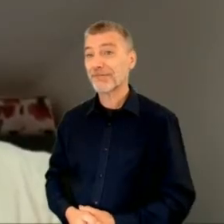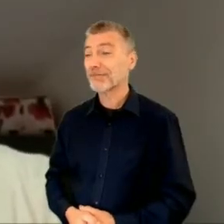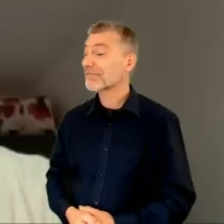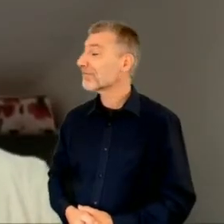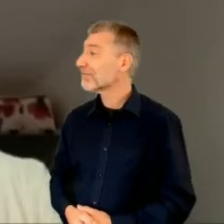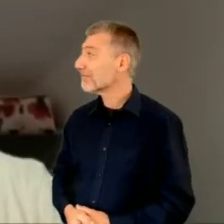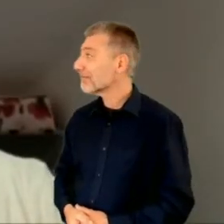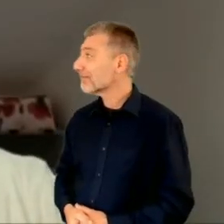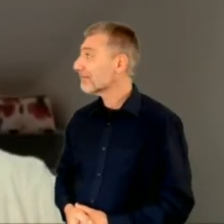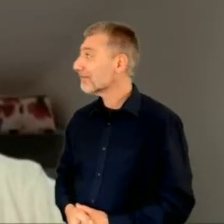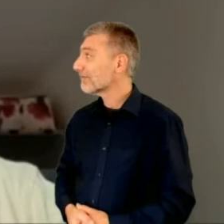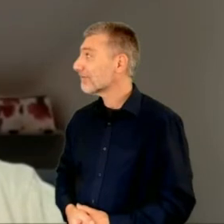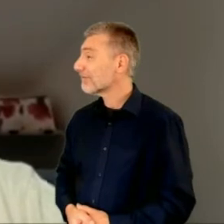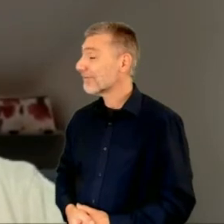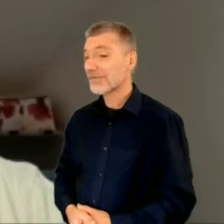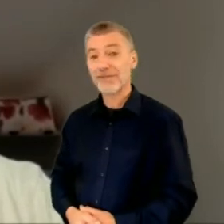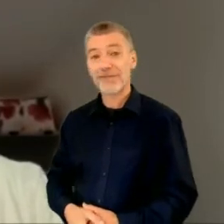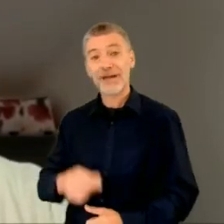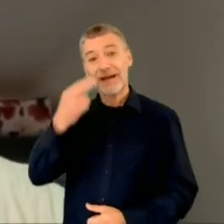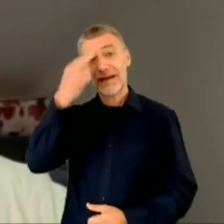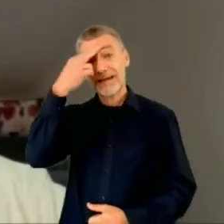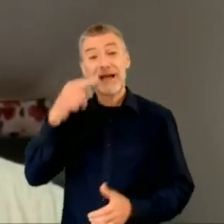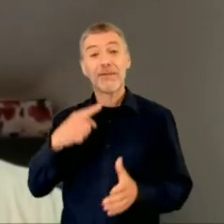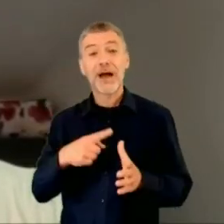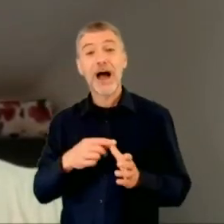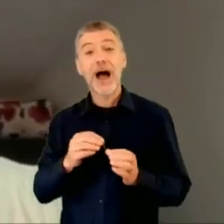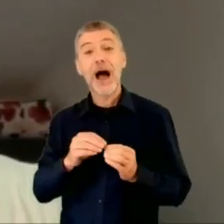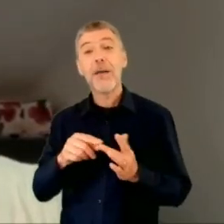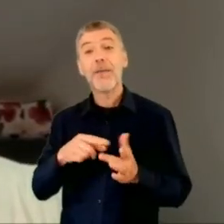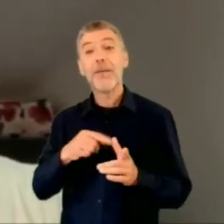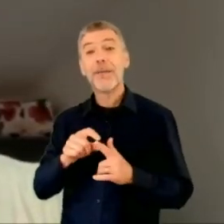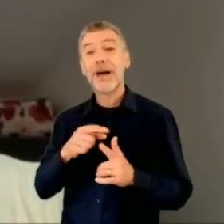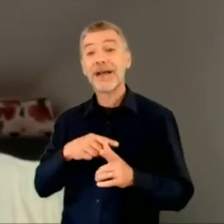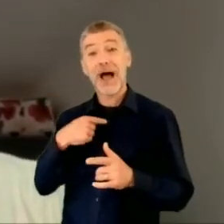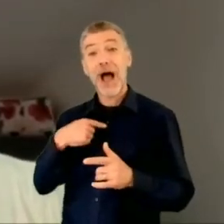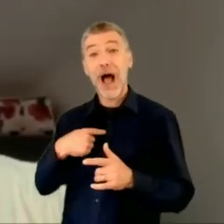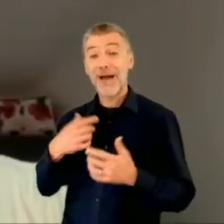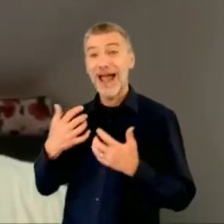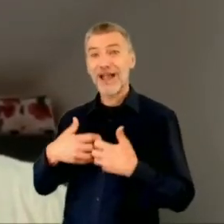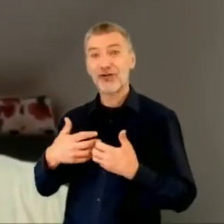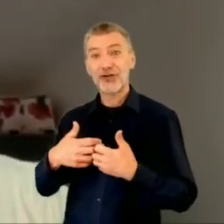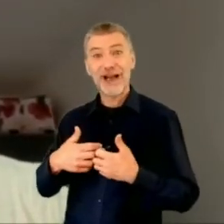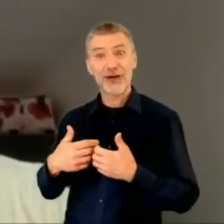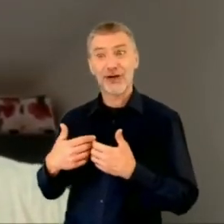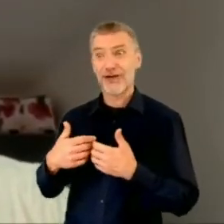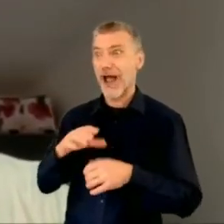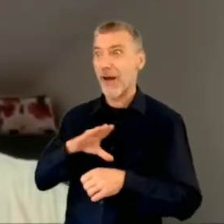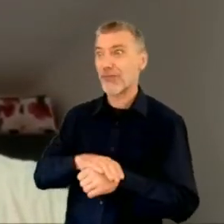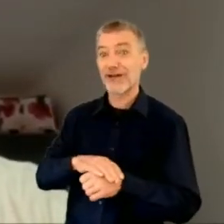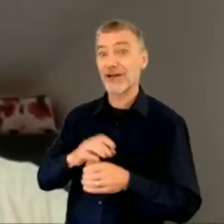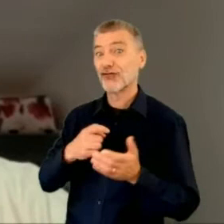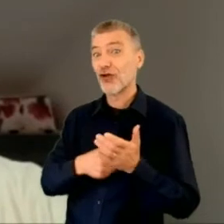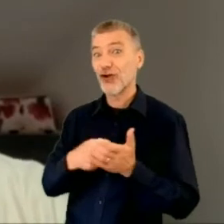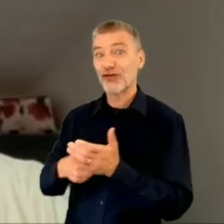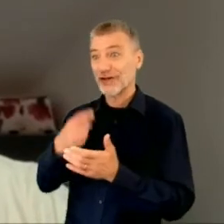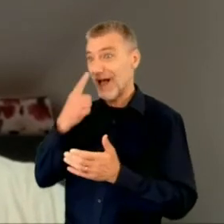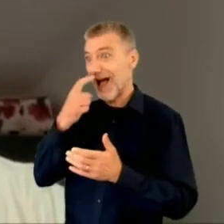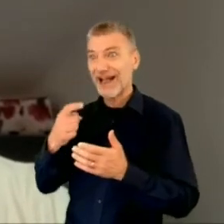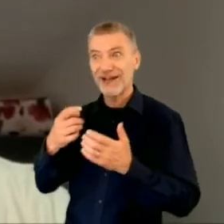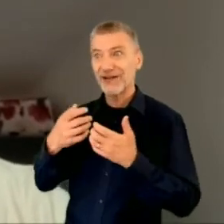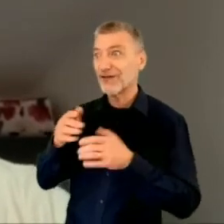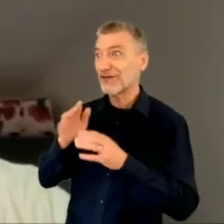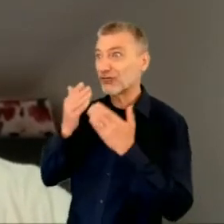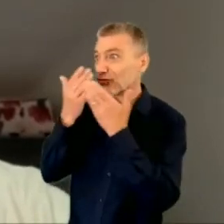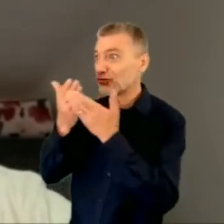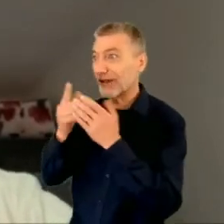Hi, my name is Abeda and I'm an engineering degree apprentice at Rolls-Royce. My role means I get to study an engineering degree at university along with